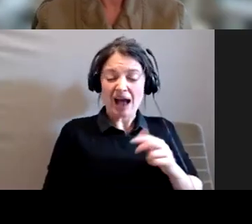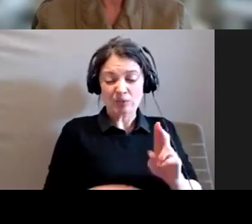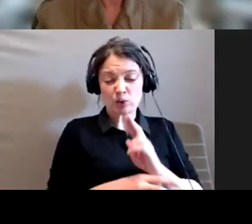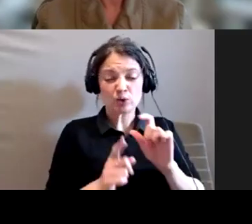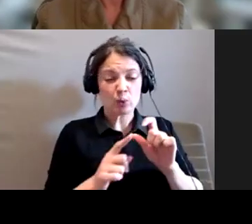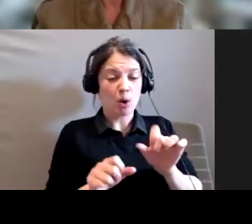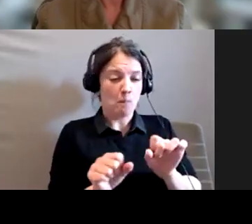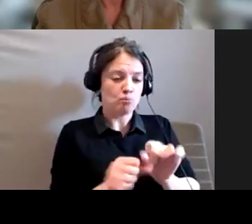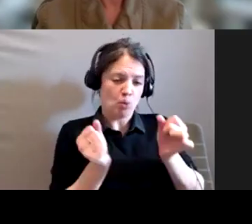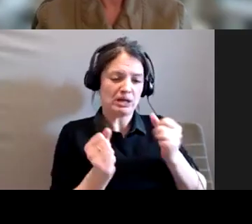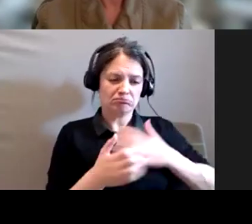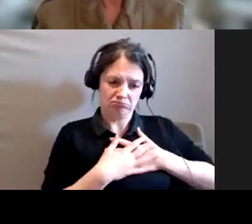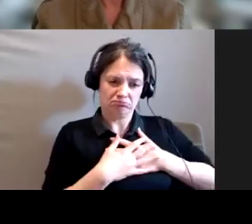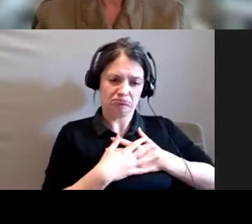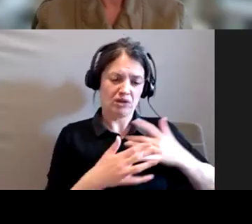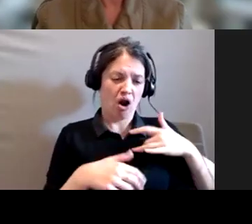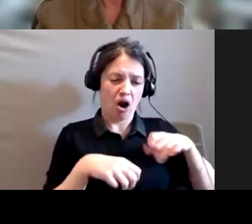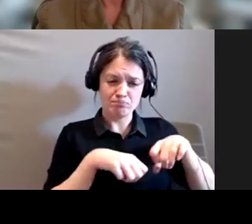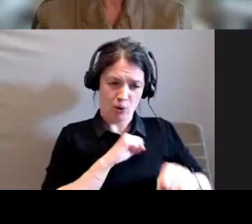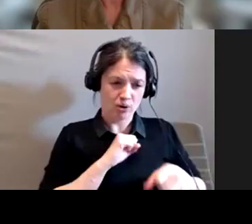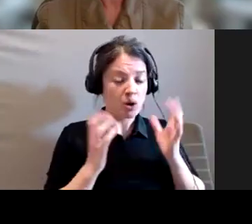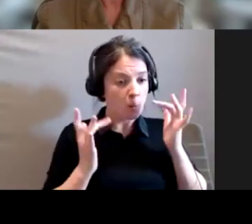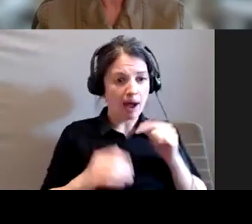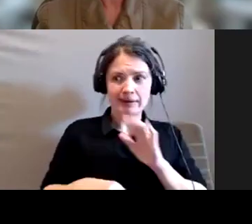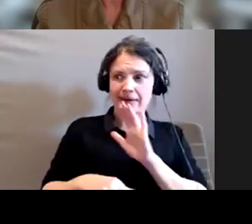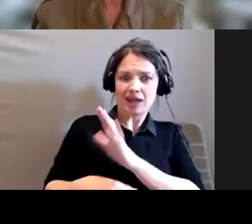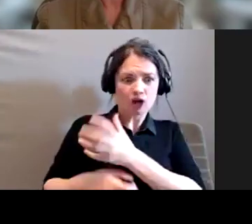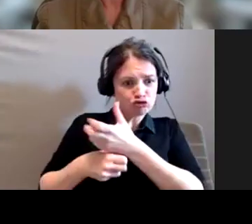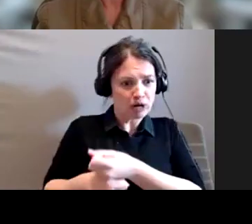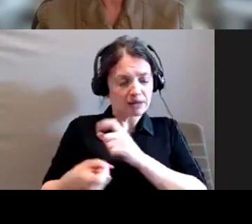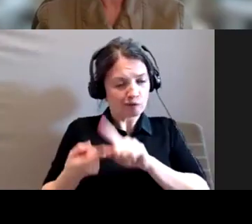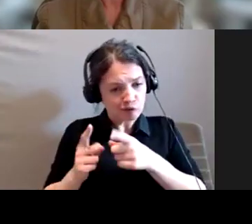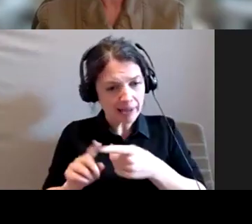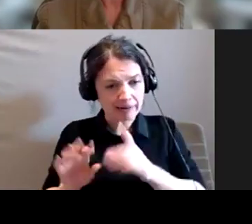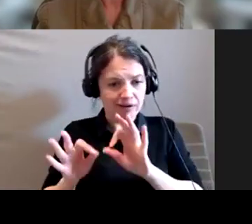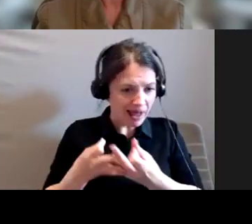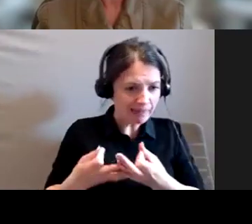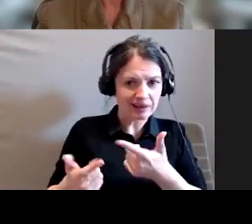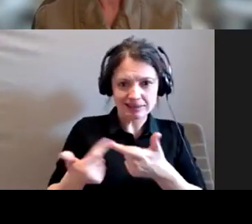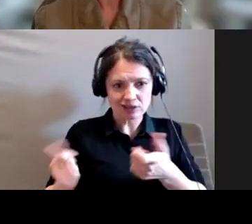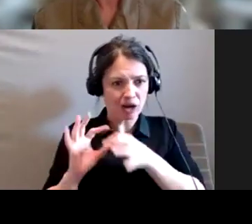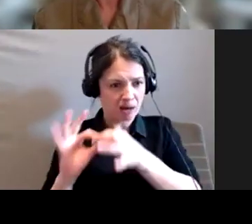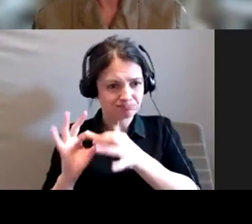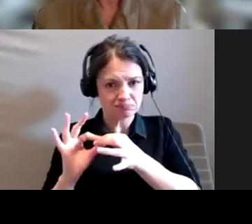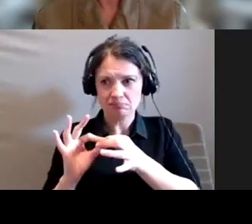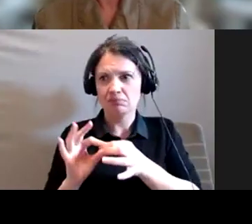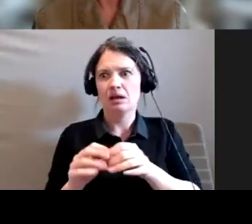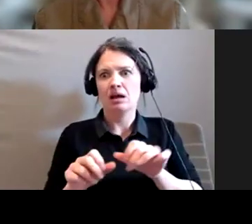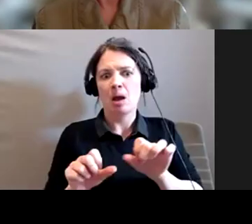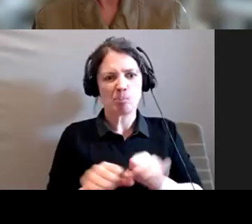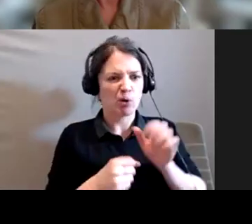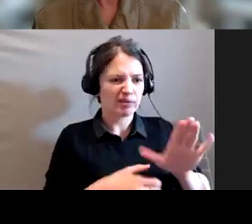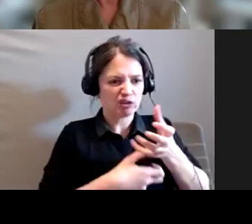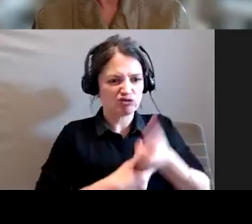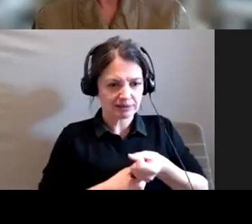is often happening at the hands of someone that they have trusted deeply. One of the biggest challenges for both the legal system